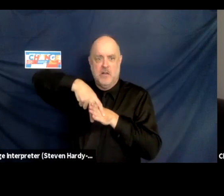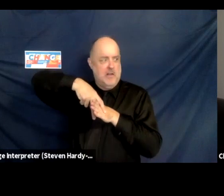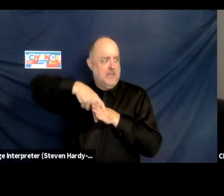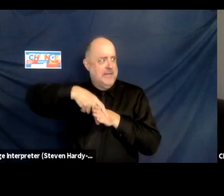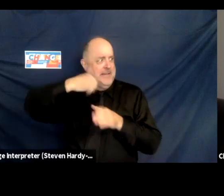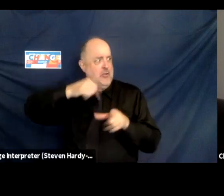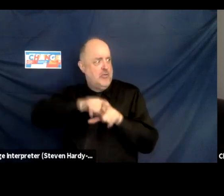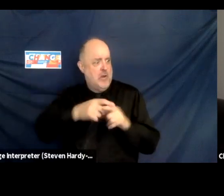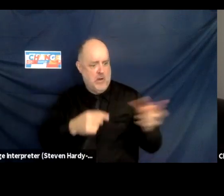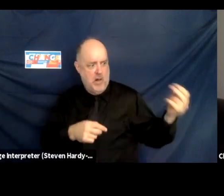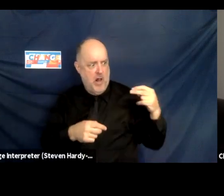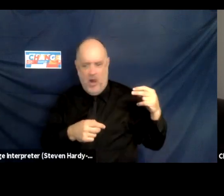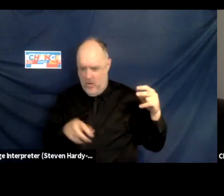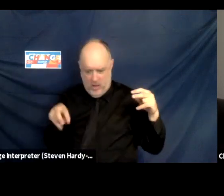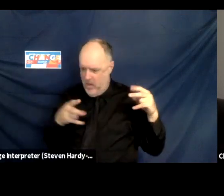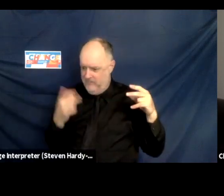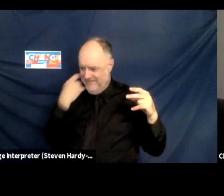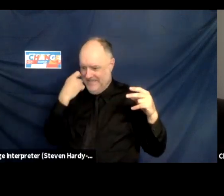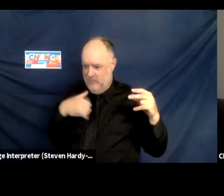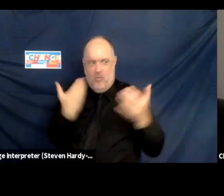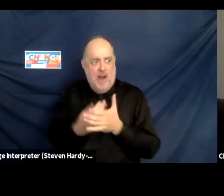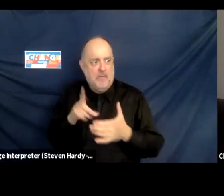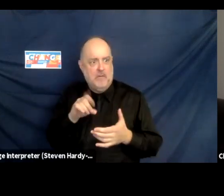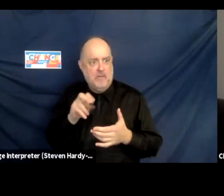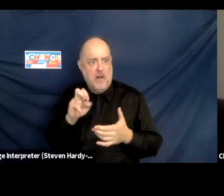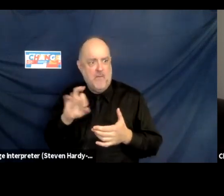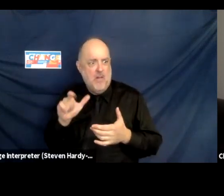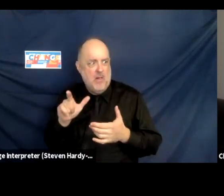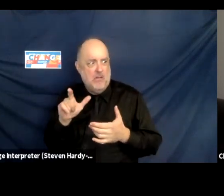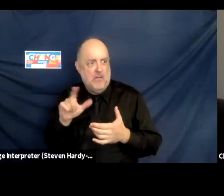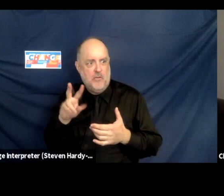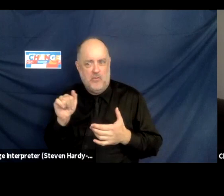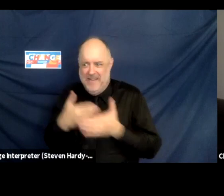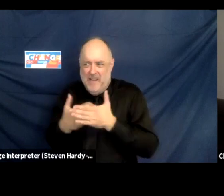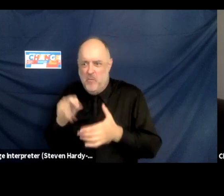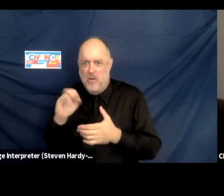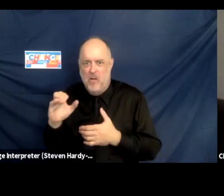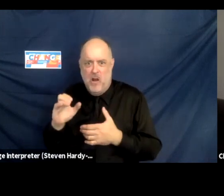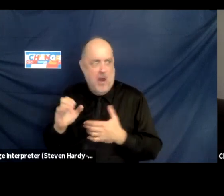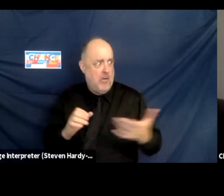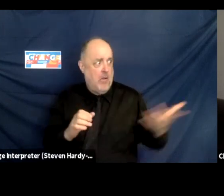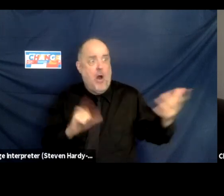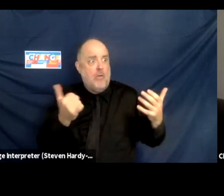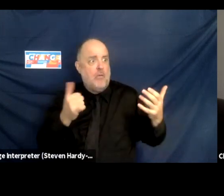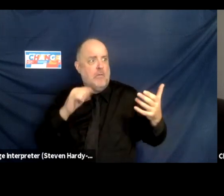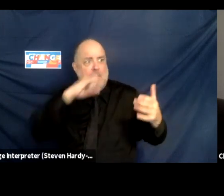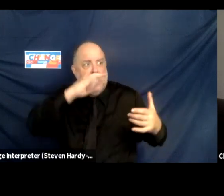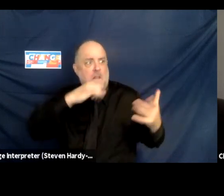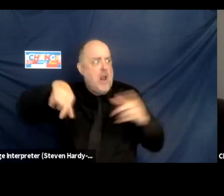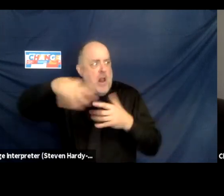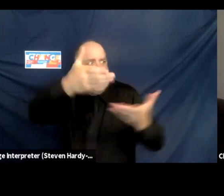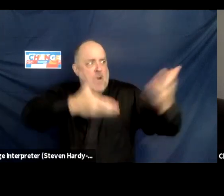just moved to Danville, Virginia, and right on the North Carolina border. And we've been invited by some of our new neighbors, kids in the neighborhood, to